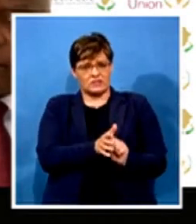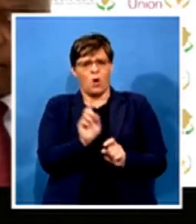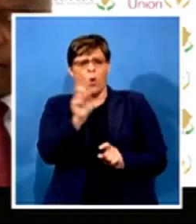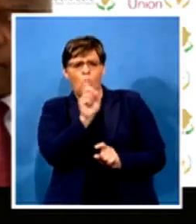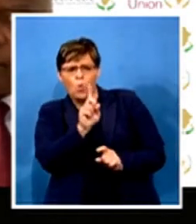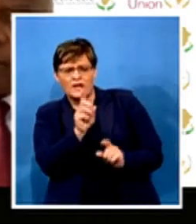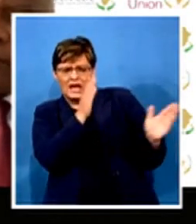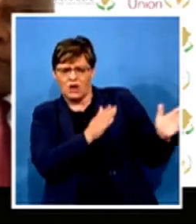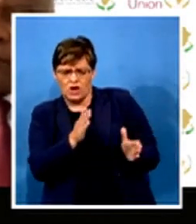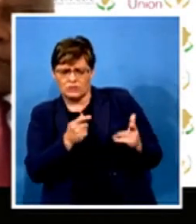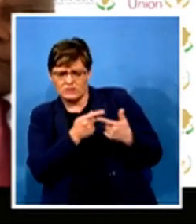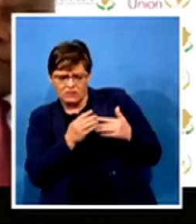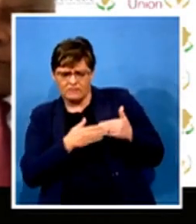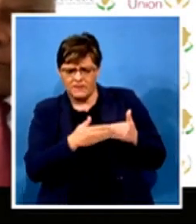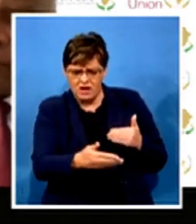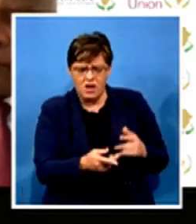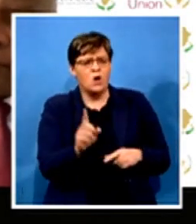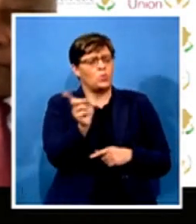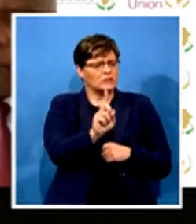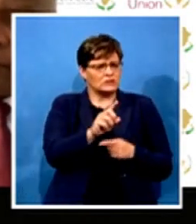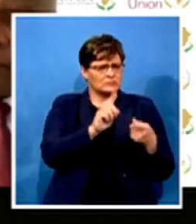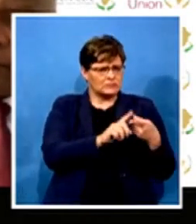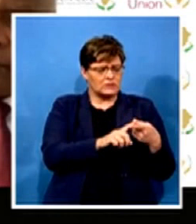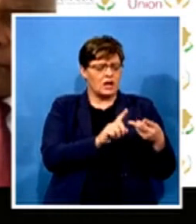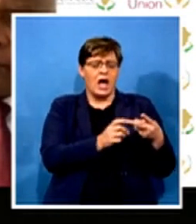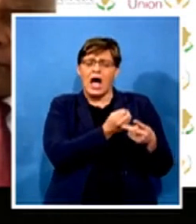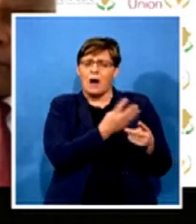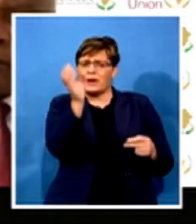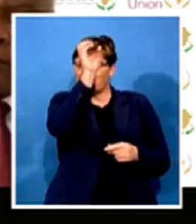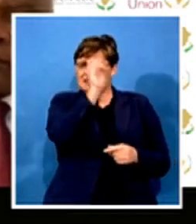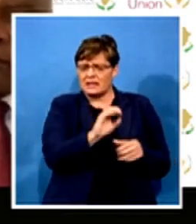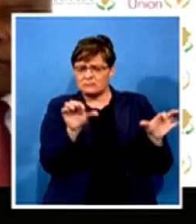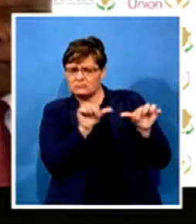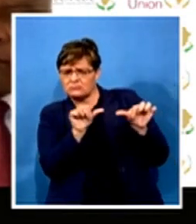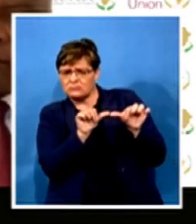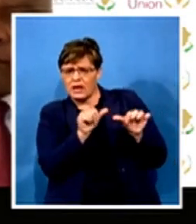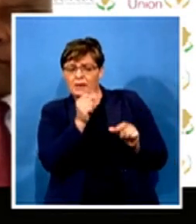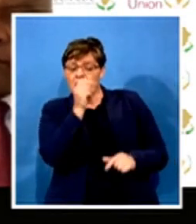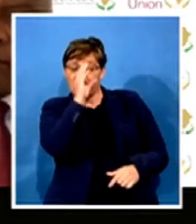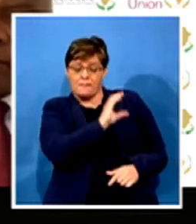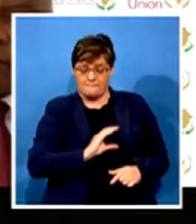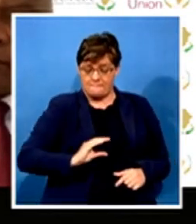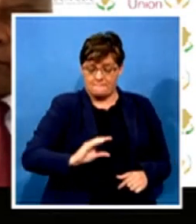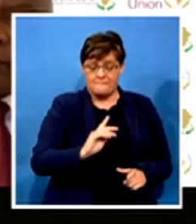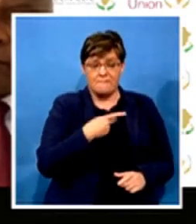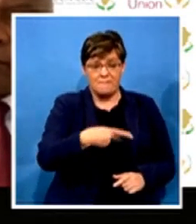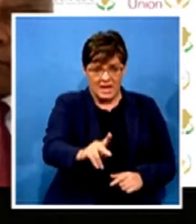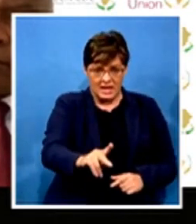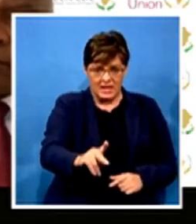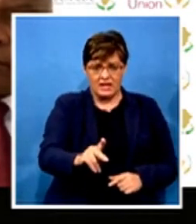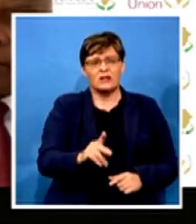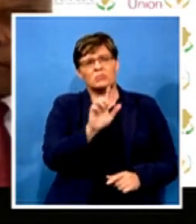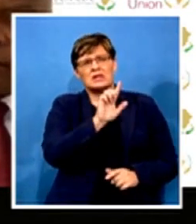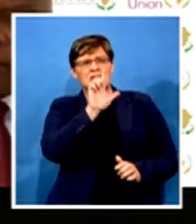Namely, what percentage of the estimated money needed, that is between 7 and 10 billion,